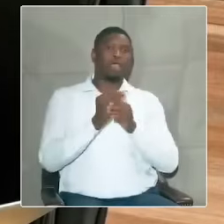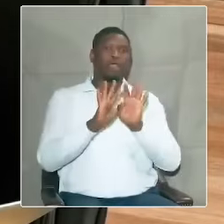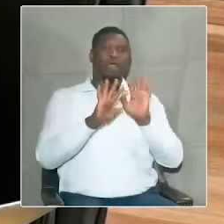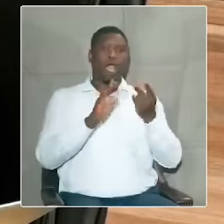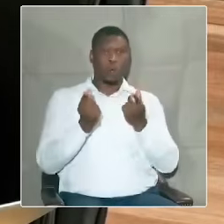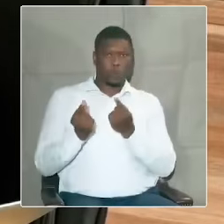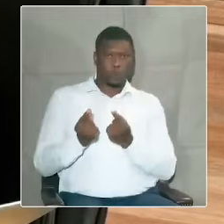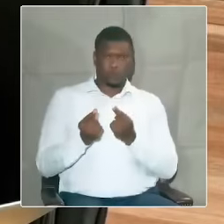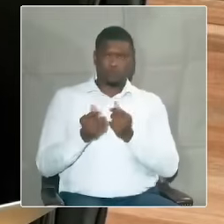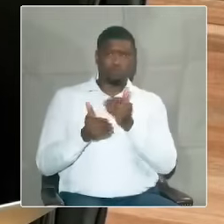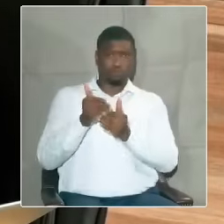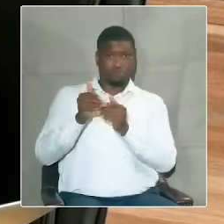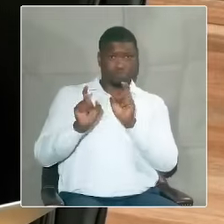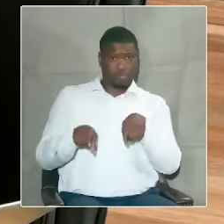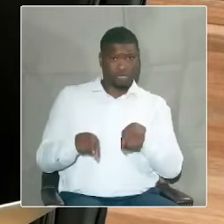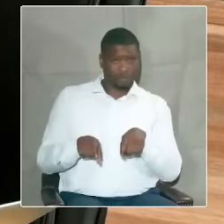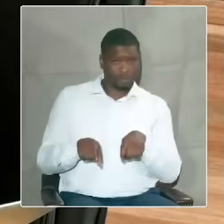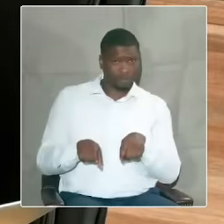should be structured.